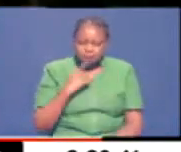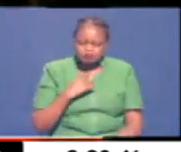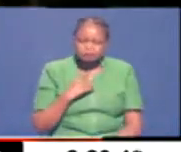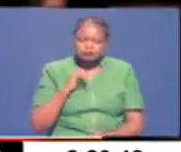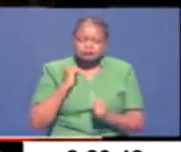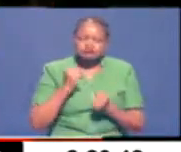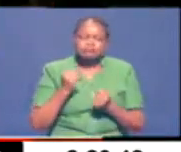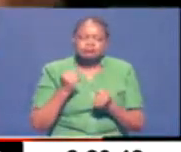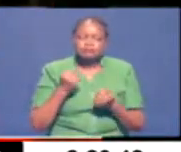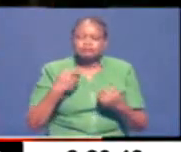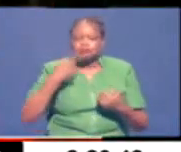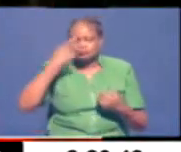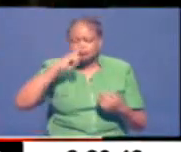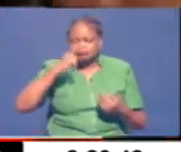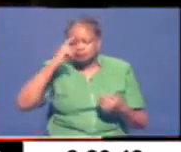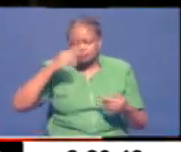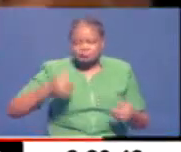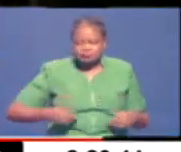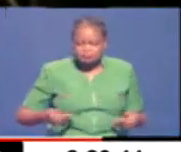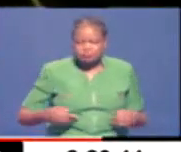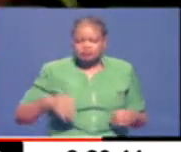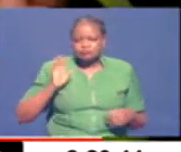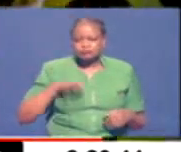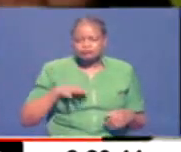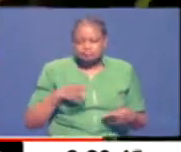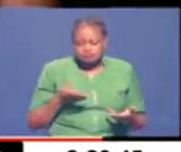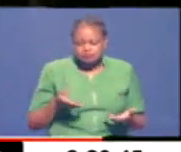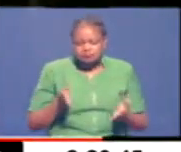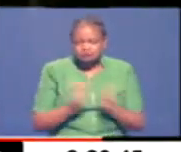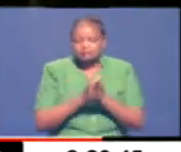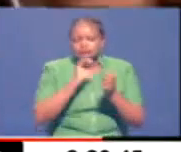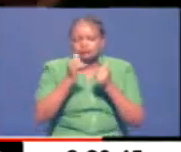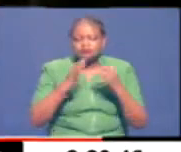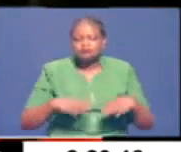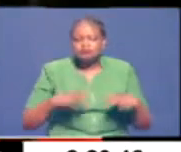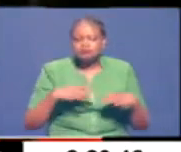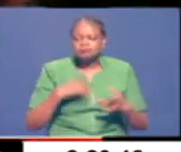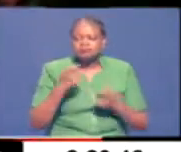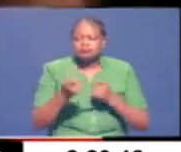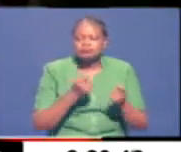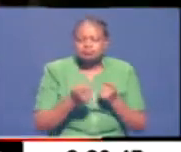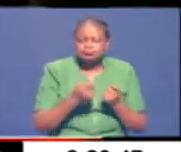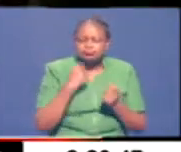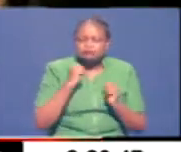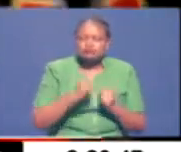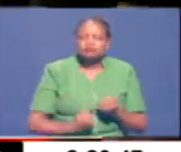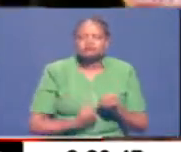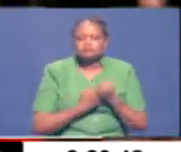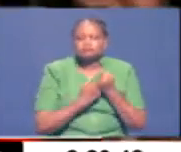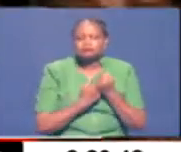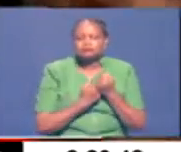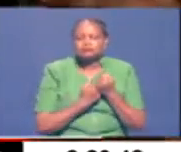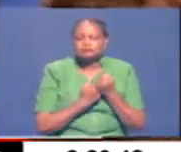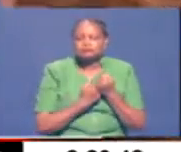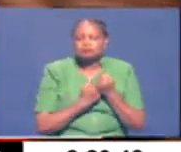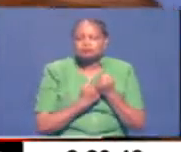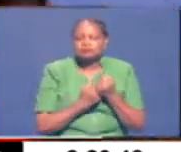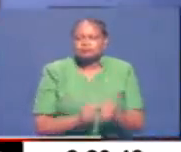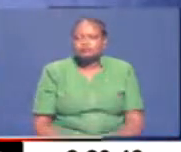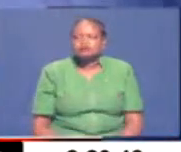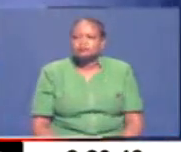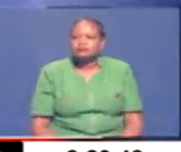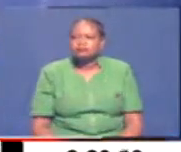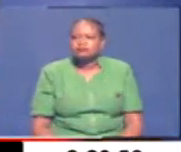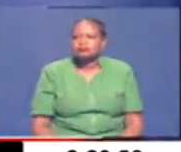sera za vijana, kina mama, mama mboga na wale wengine wadogo wadogo, ambao wakaweza kuwasaidia na kuwainua juu. All right,